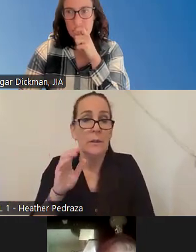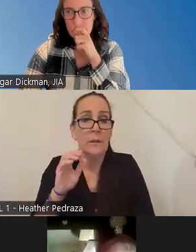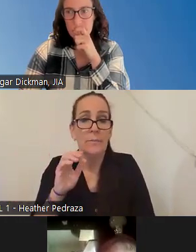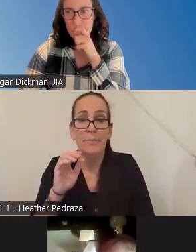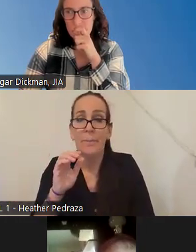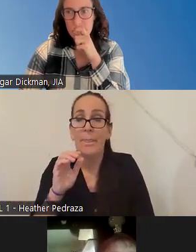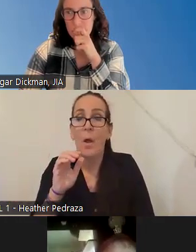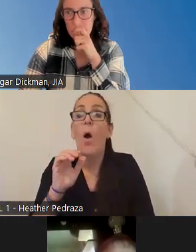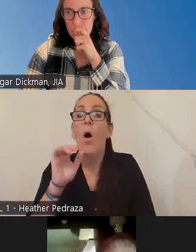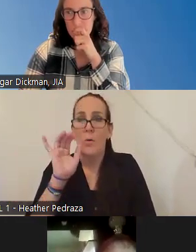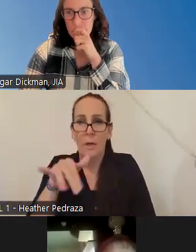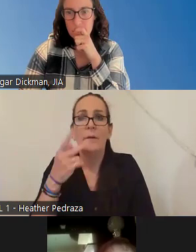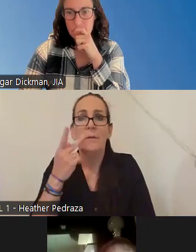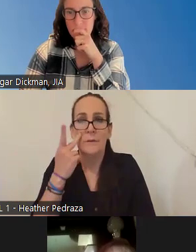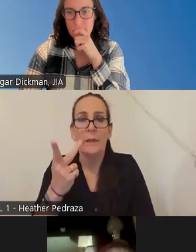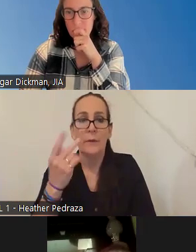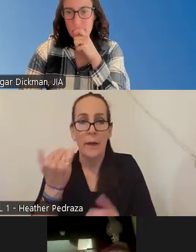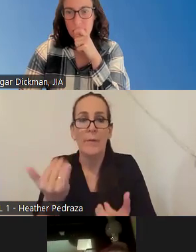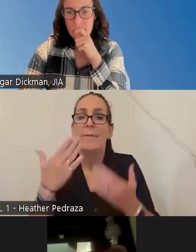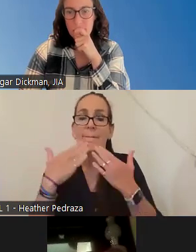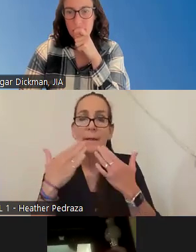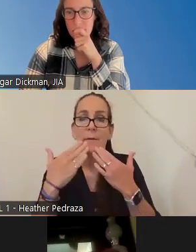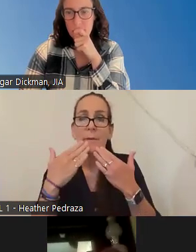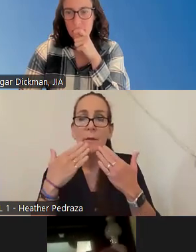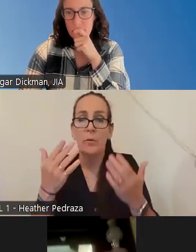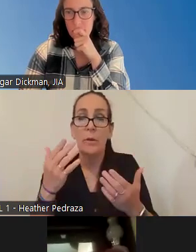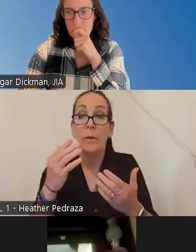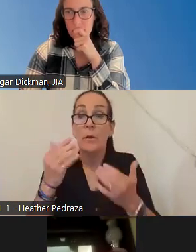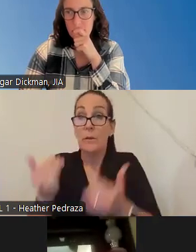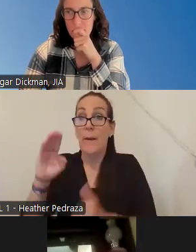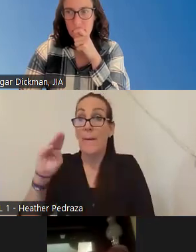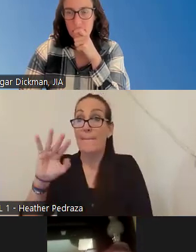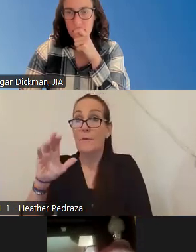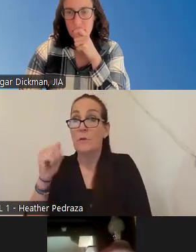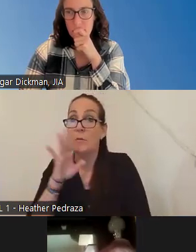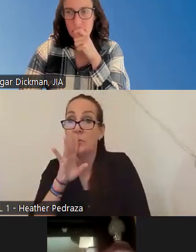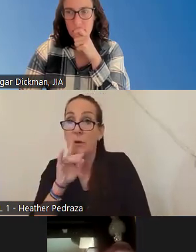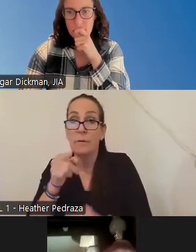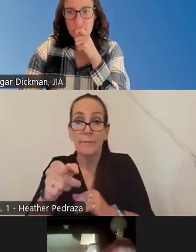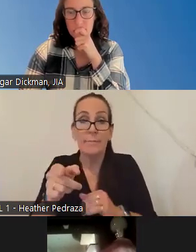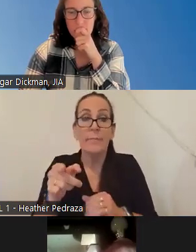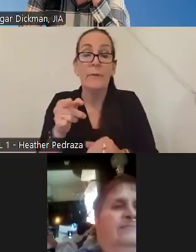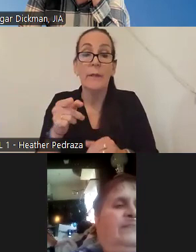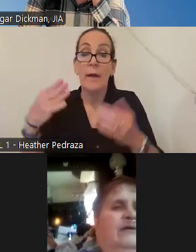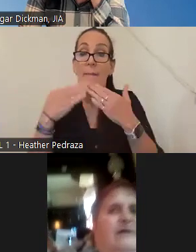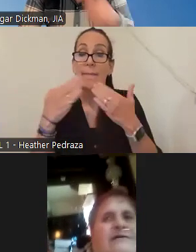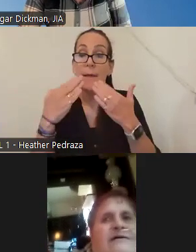There you go. Okay. Thank you, everybody. This is the DACLAC Transportation Subcommittee